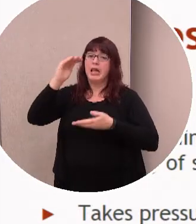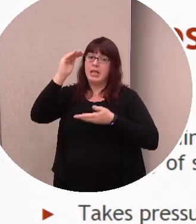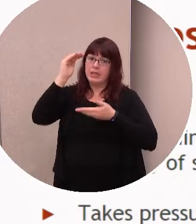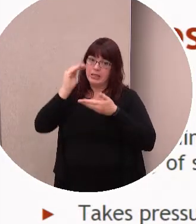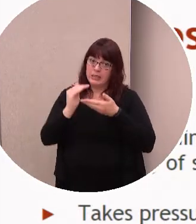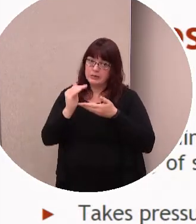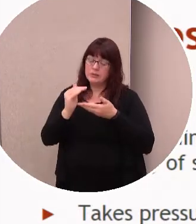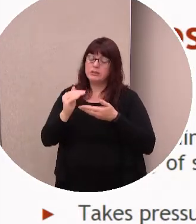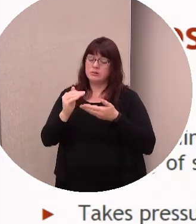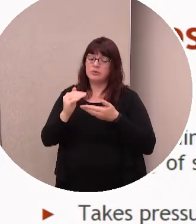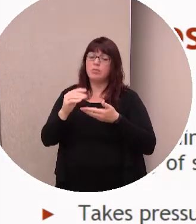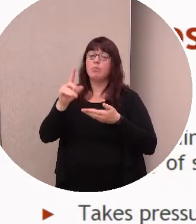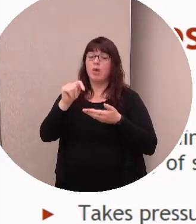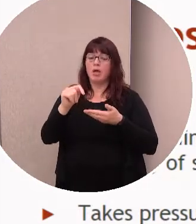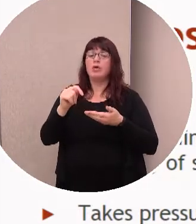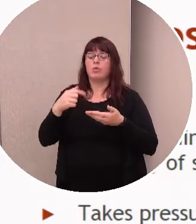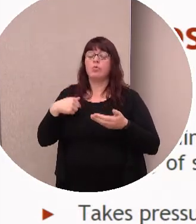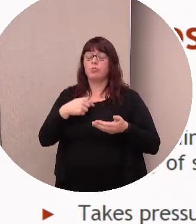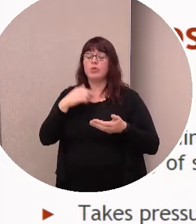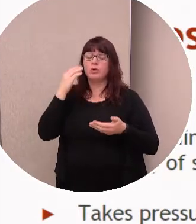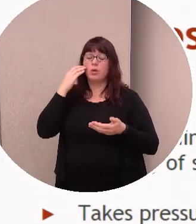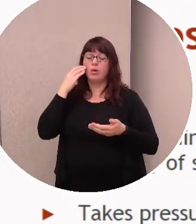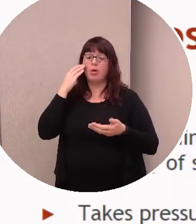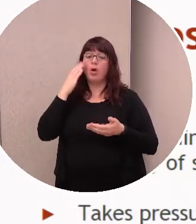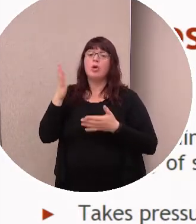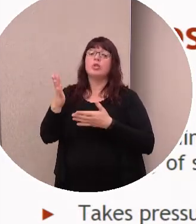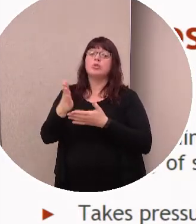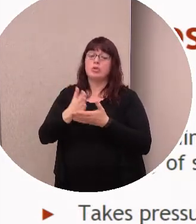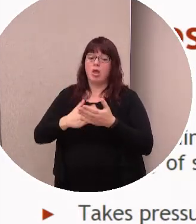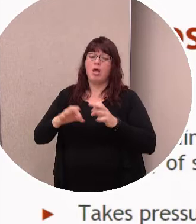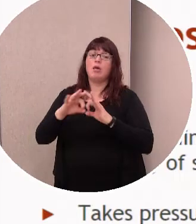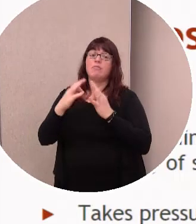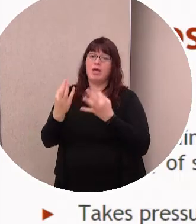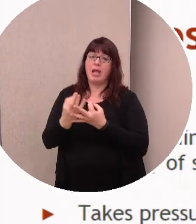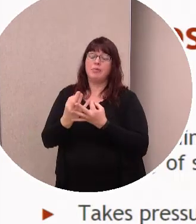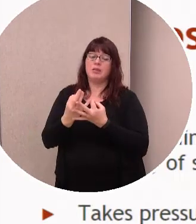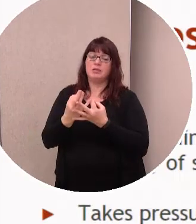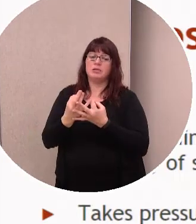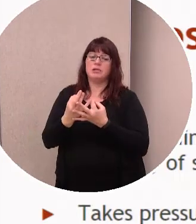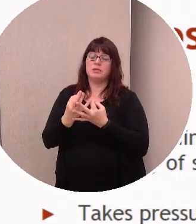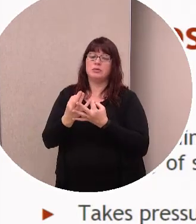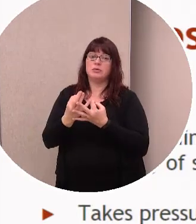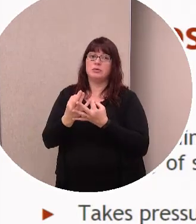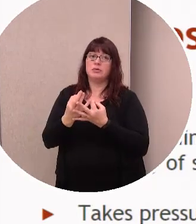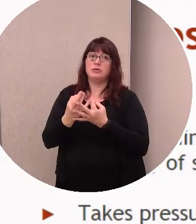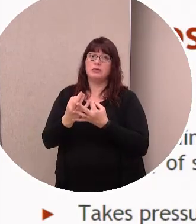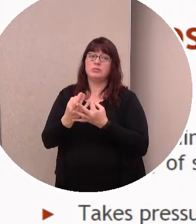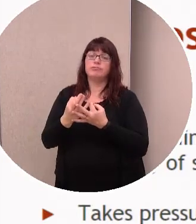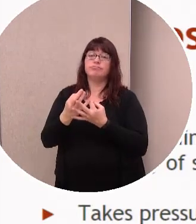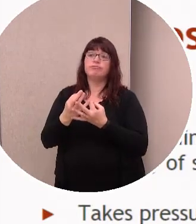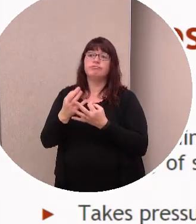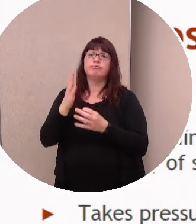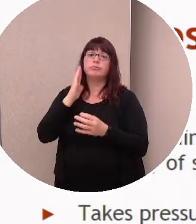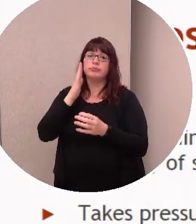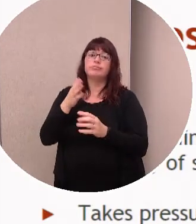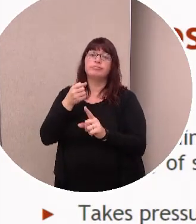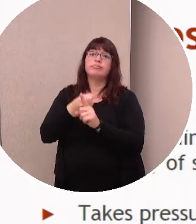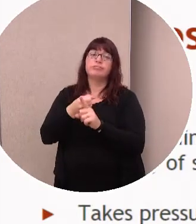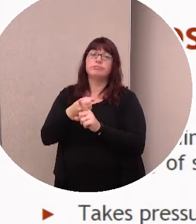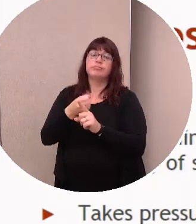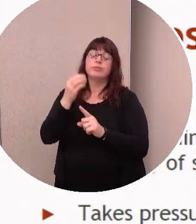students, but does recognize the fact that there are some families that are negatively affected by